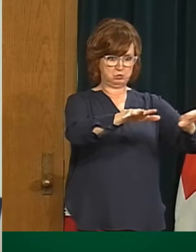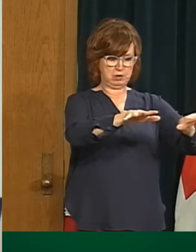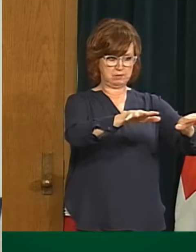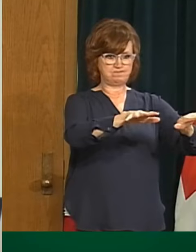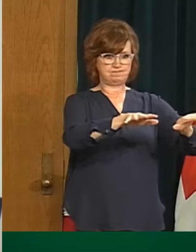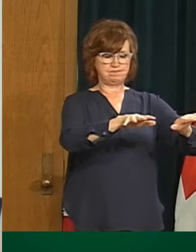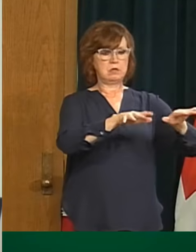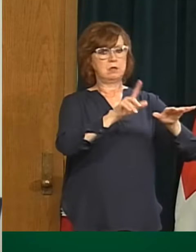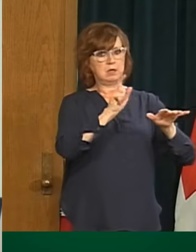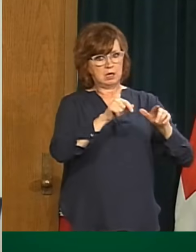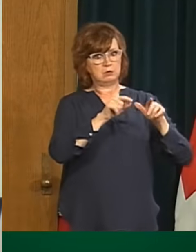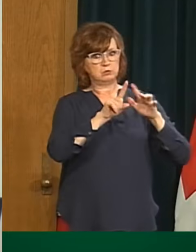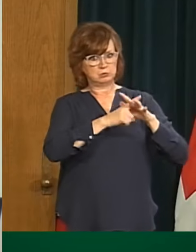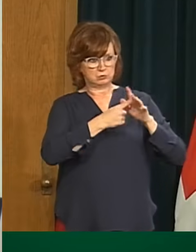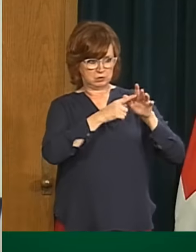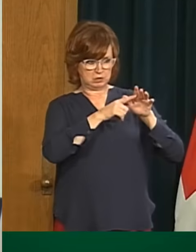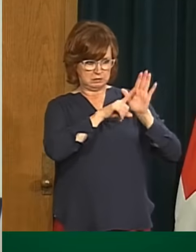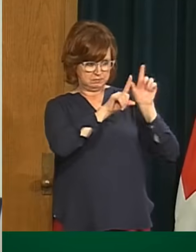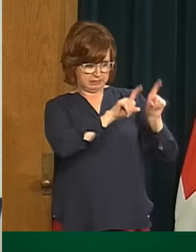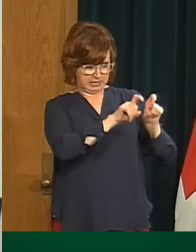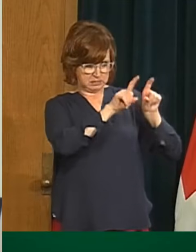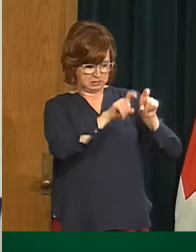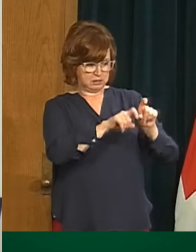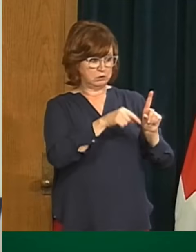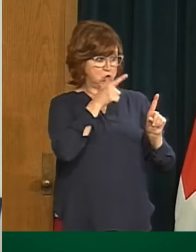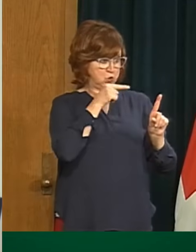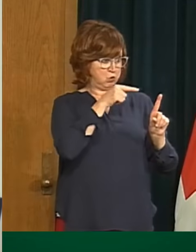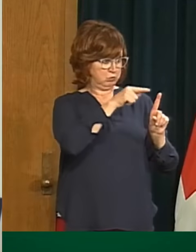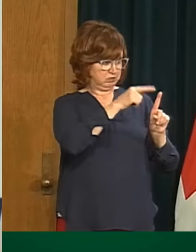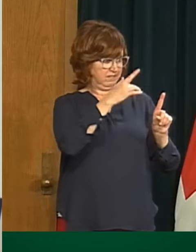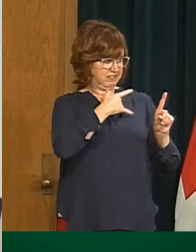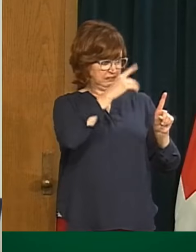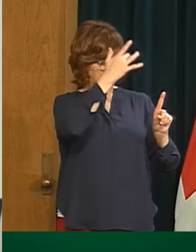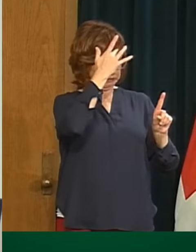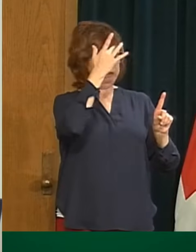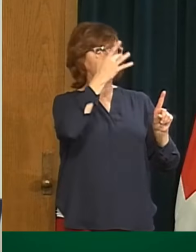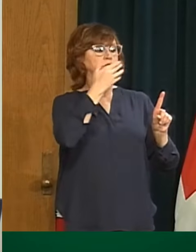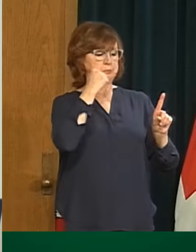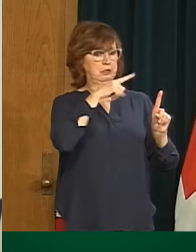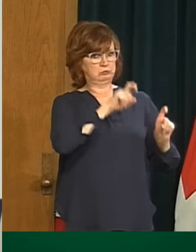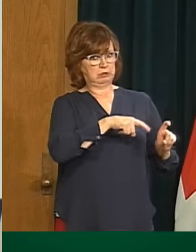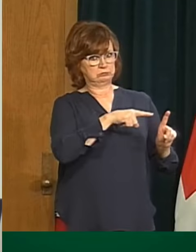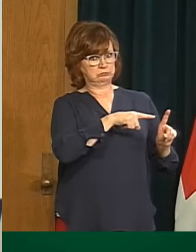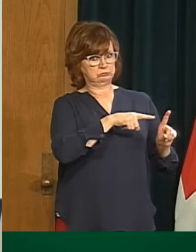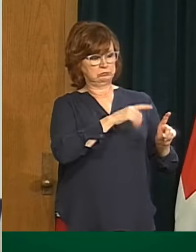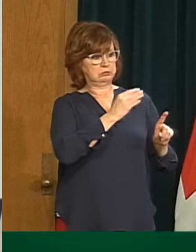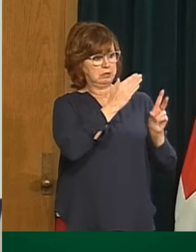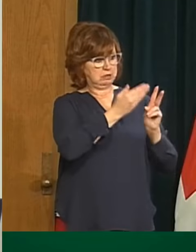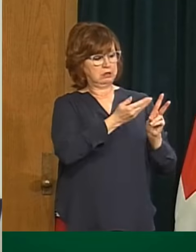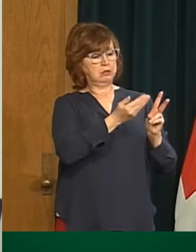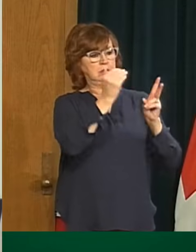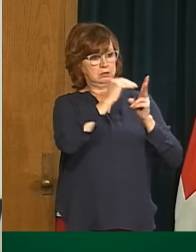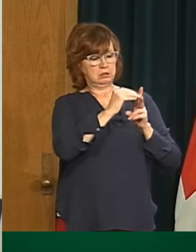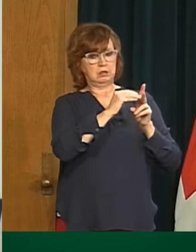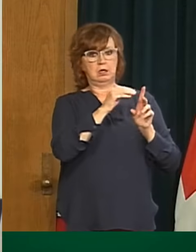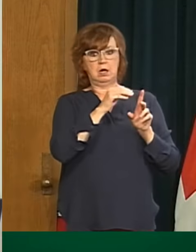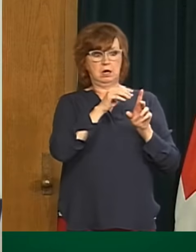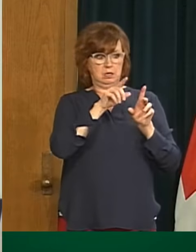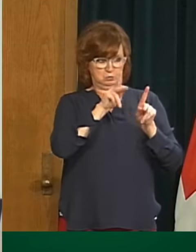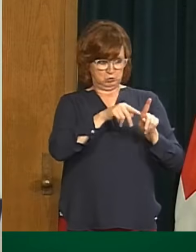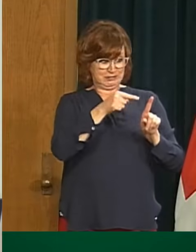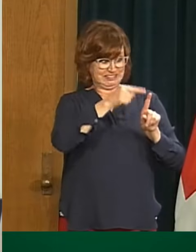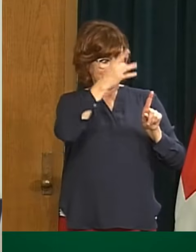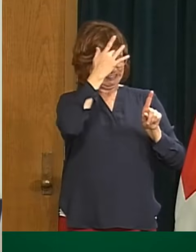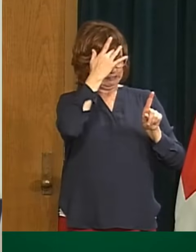make it easy to get anyone with symptoms get tested, which was done. You obviously do very aggressive case contact tracing, but if those